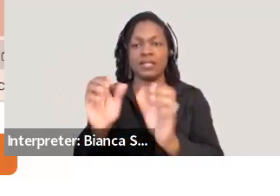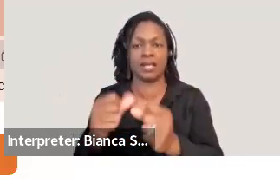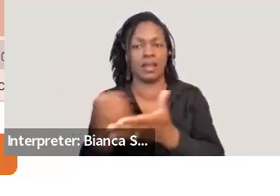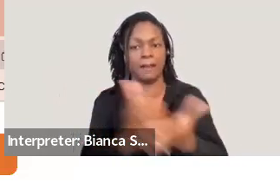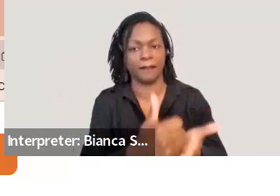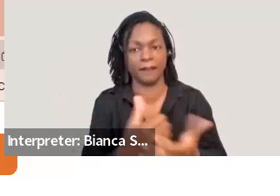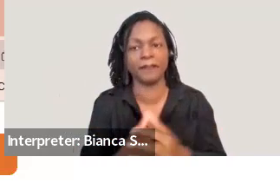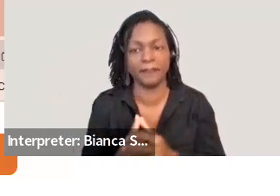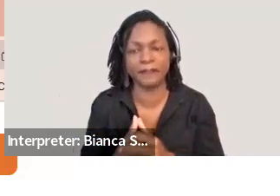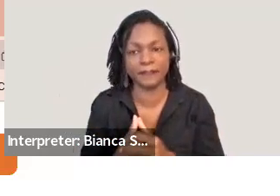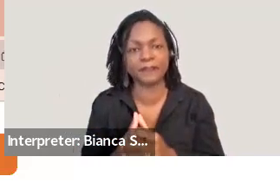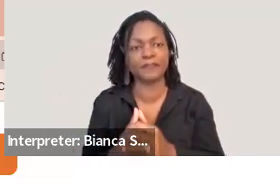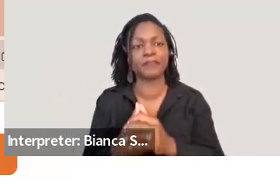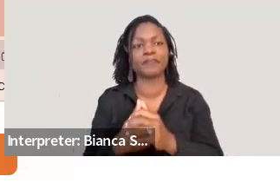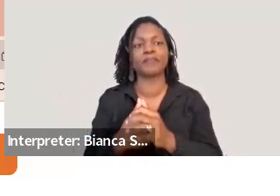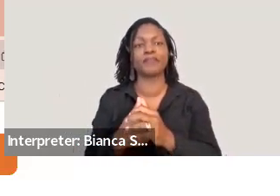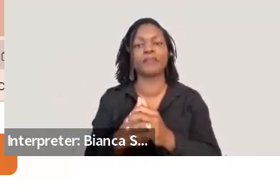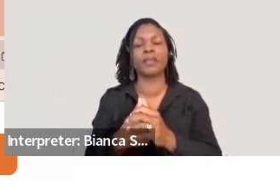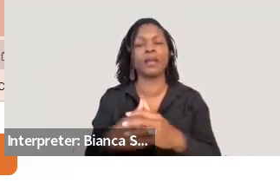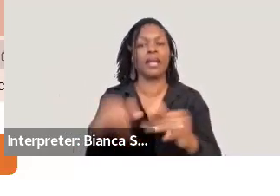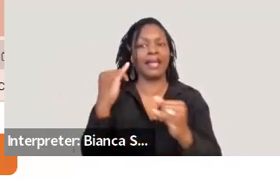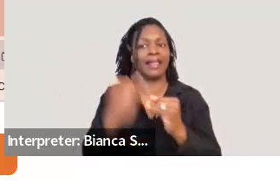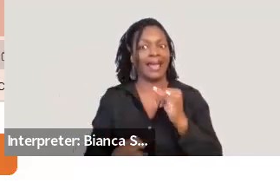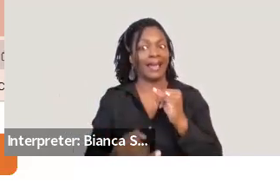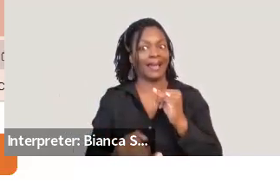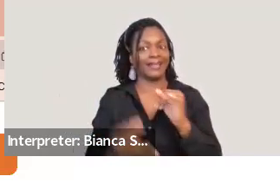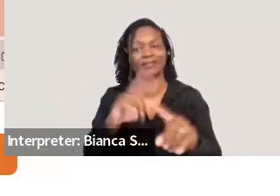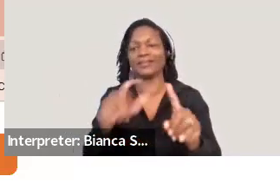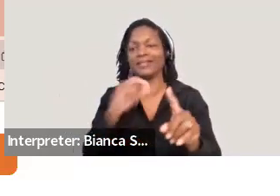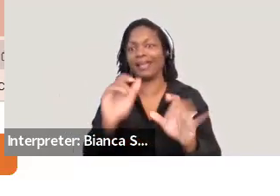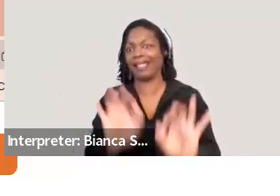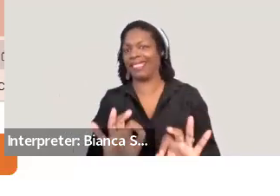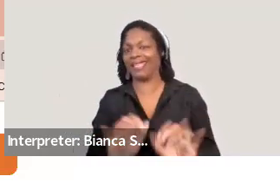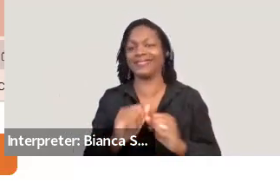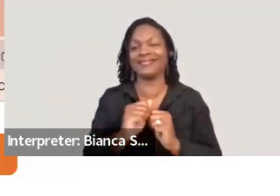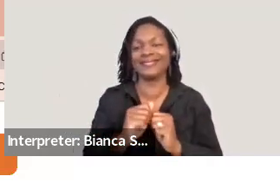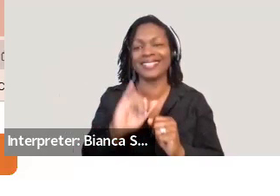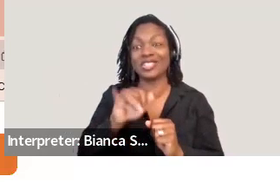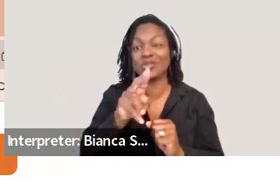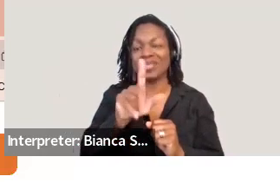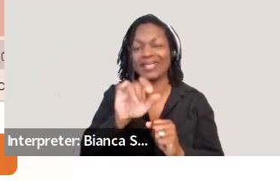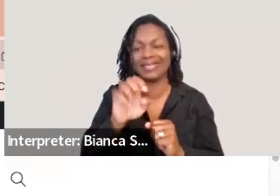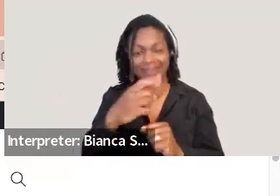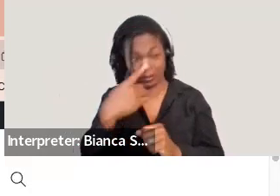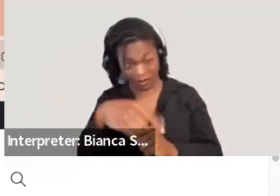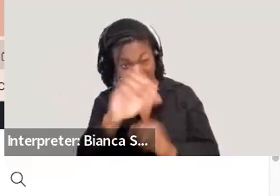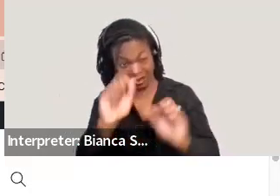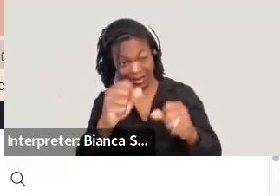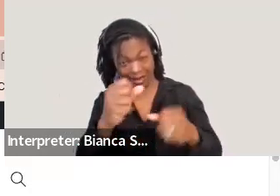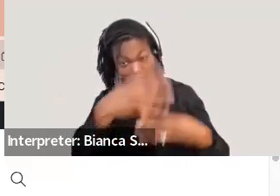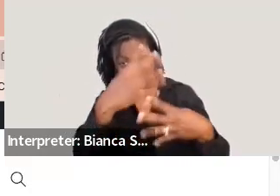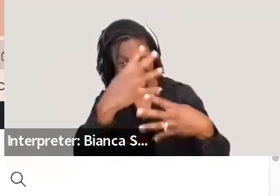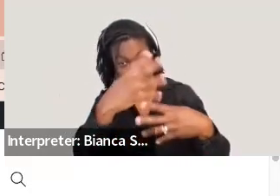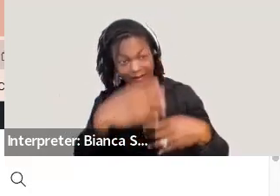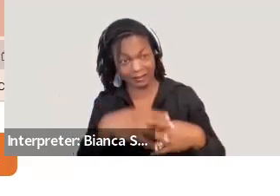And then last but not least, I'll let Julie kind of scroll. Julie, do you mind scrolling down on the page?